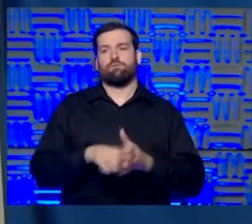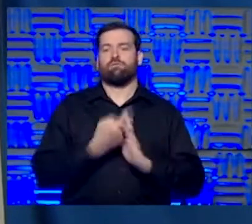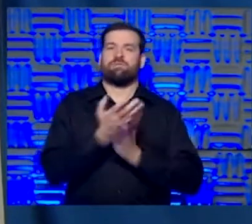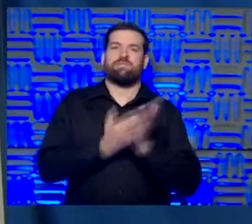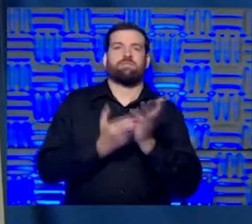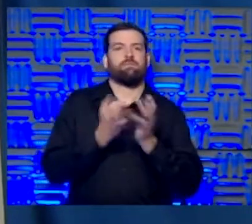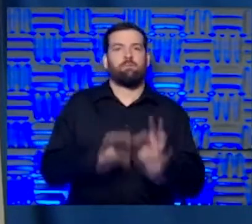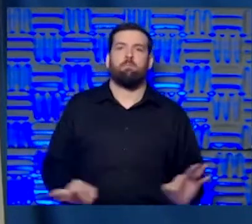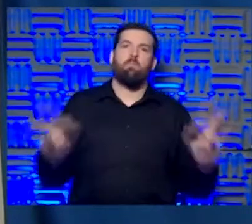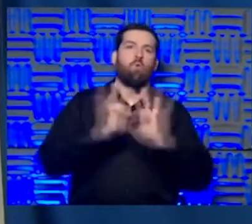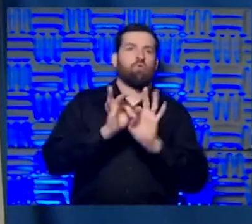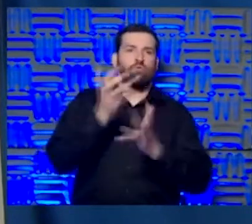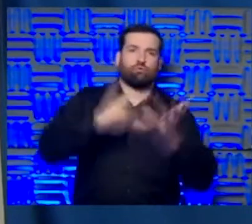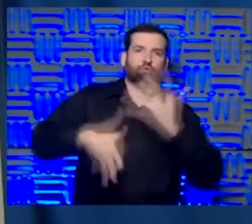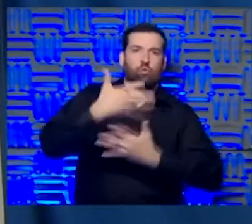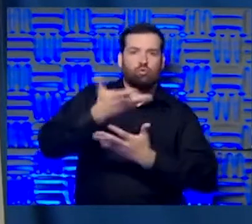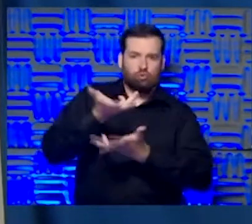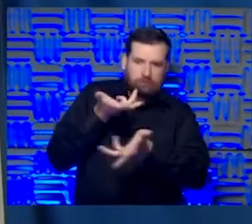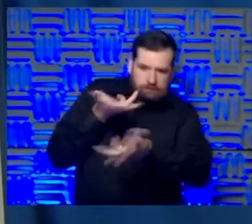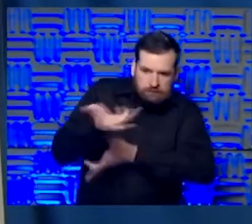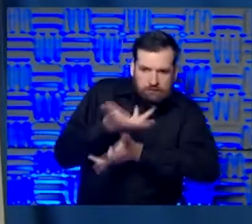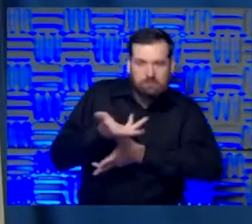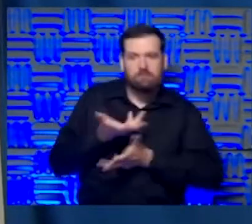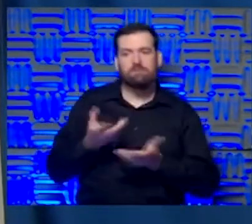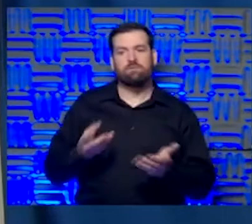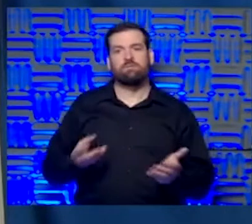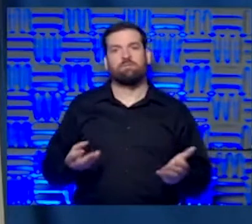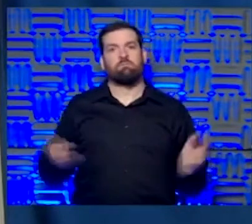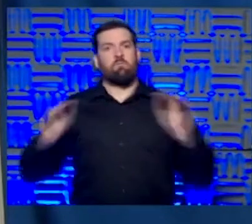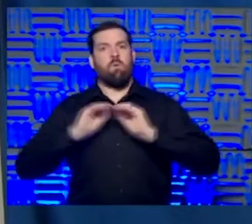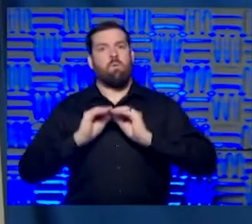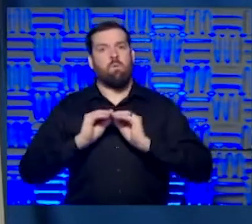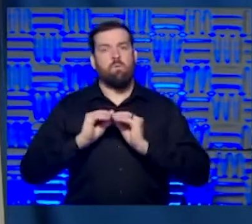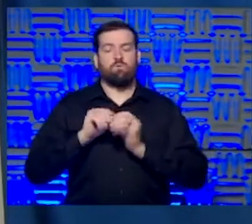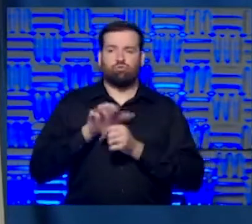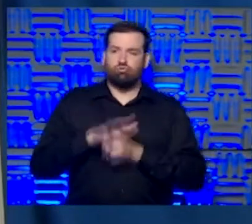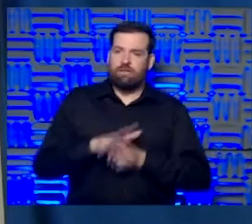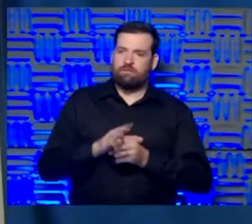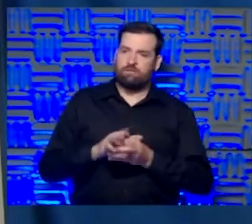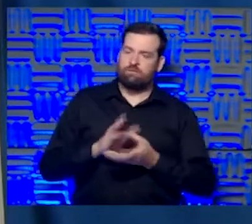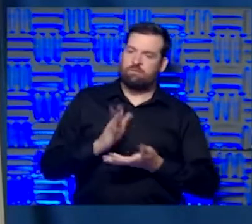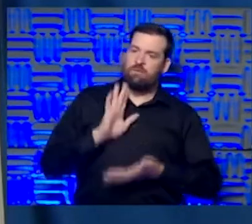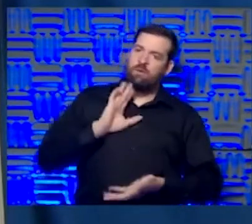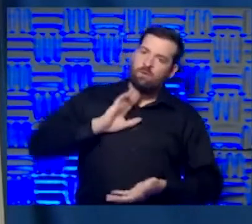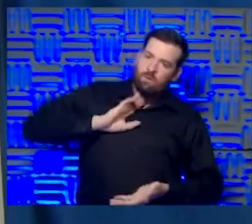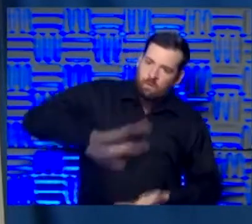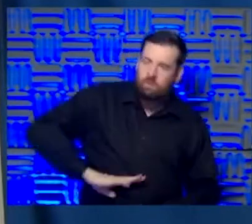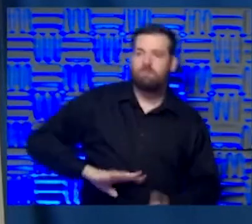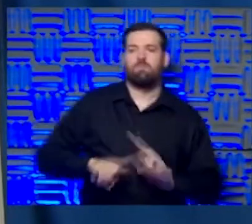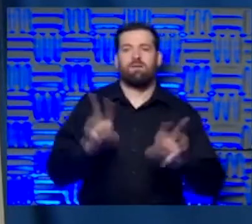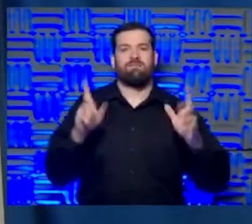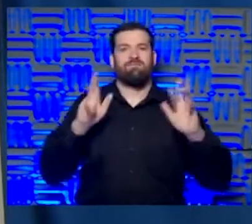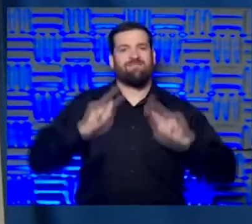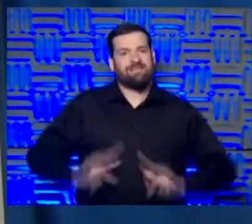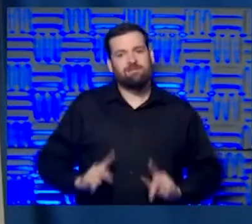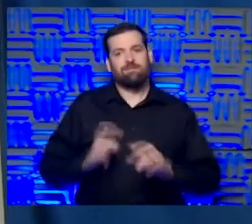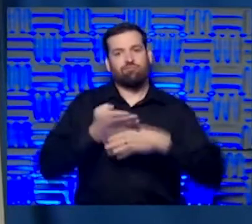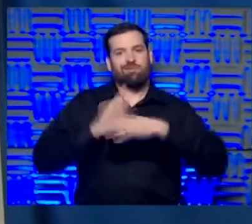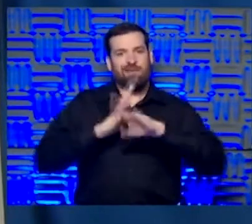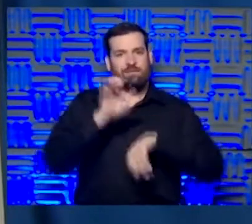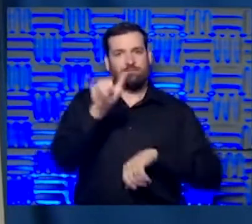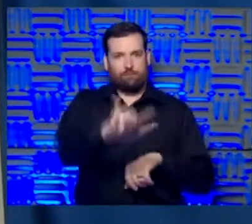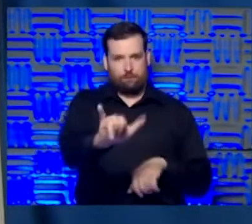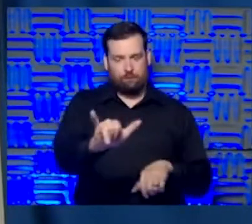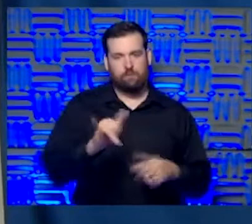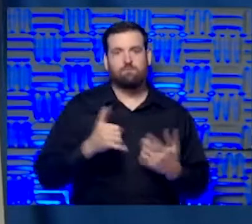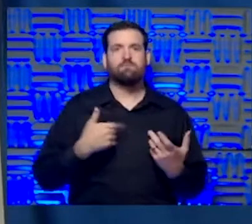social interactions, do a bit more, take some of that stress off of your family while physically protecting them. So yeah, it's